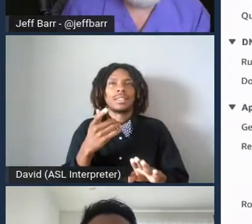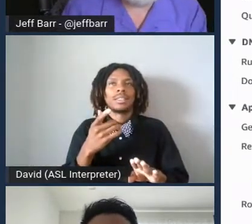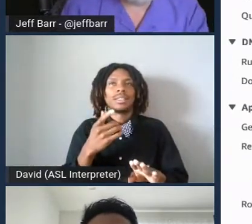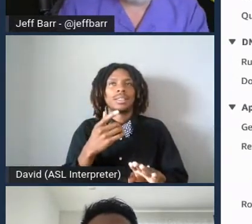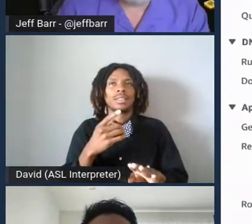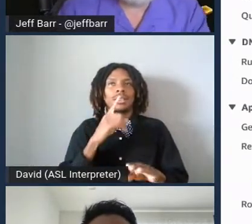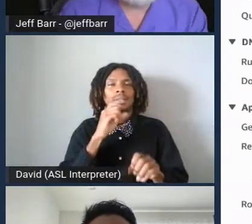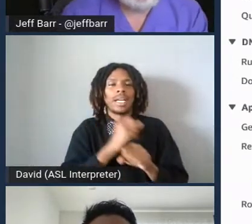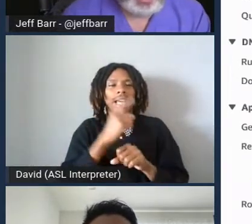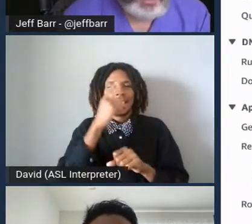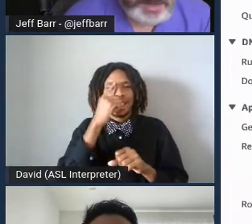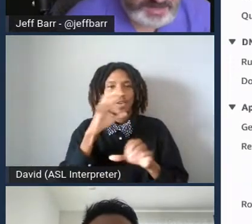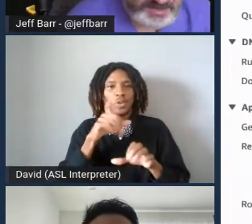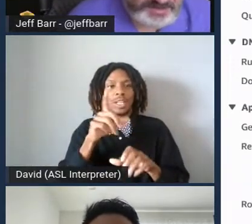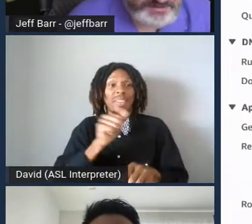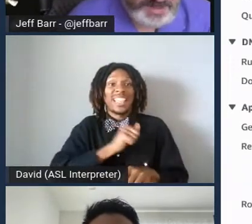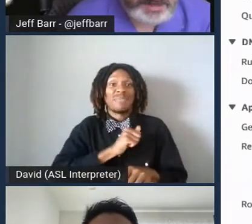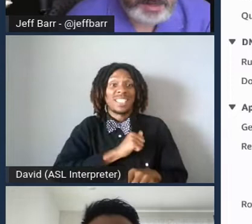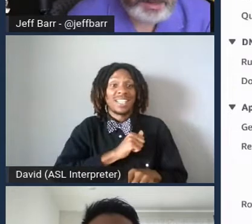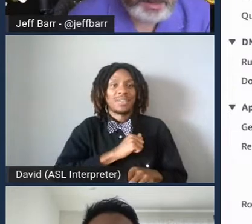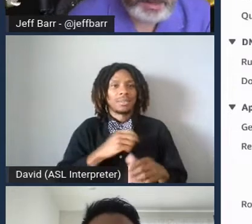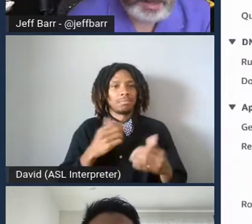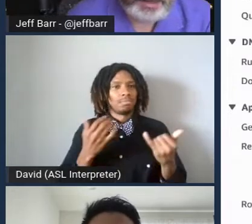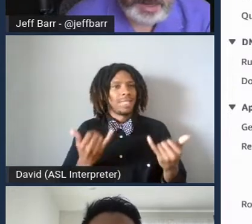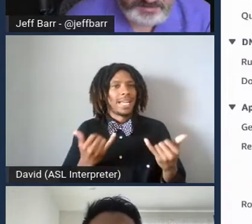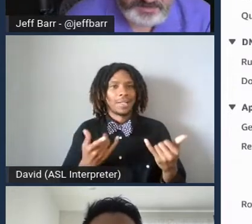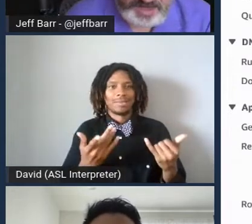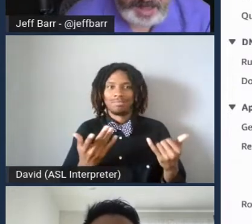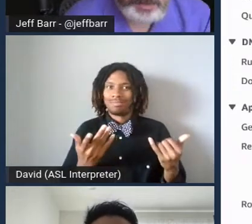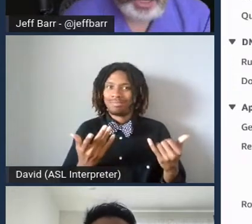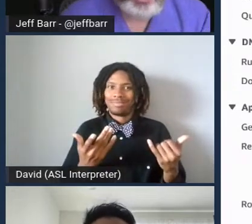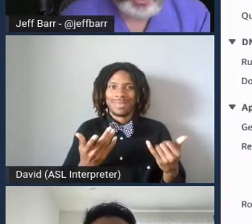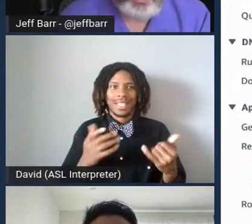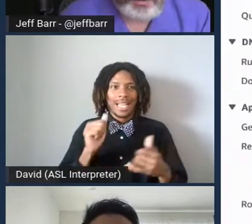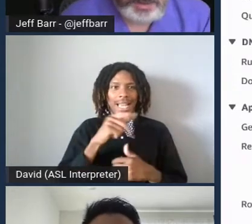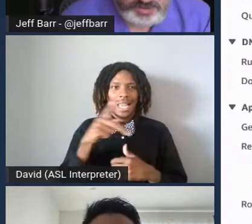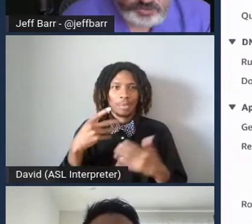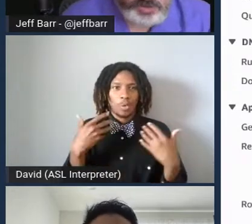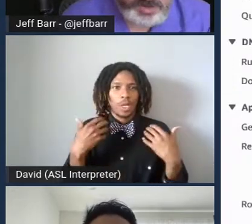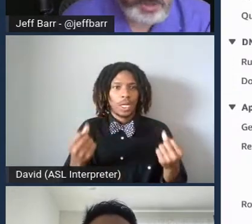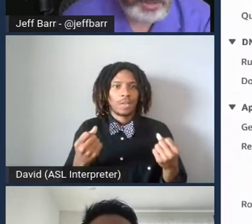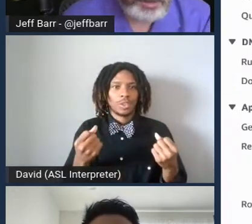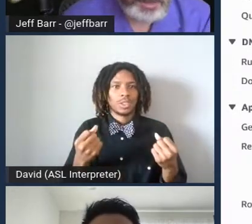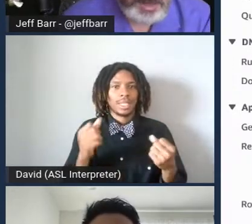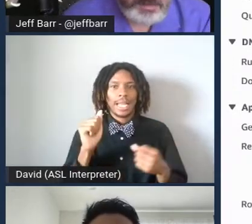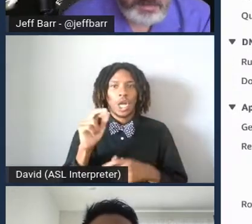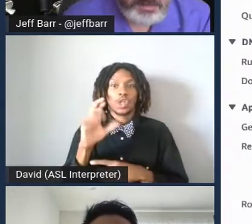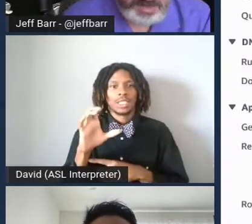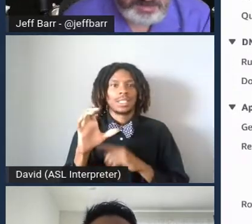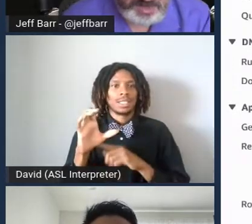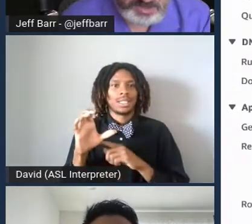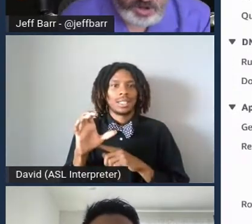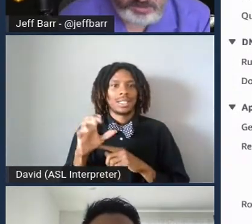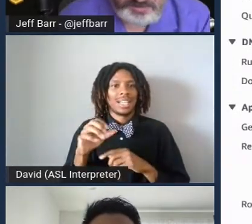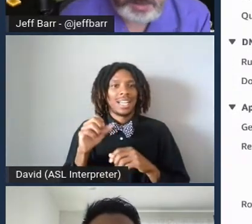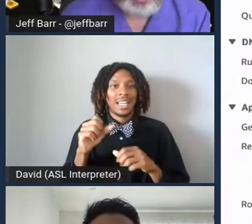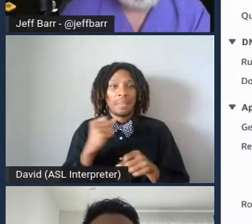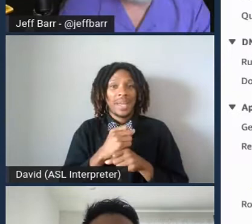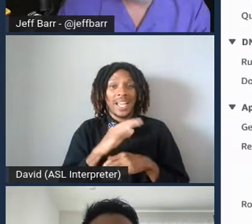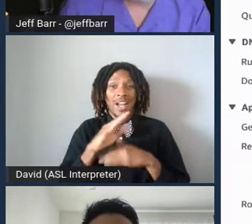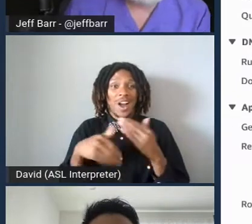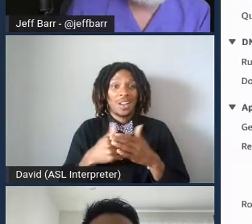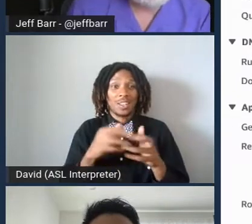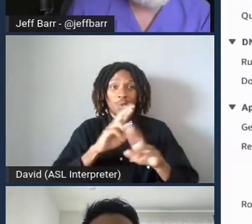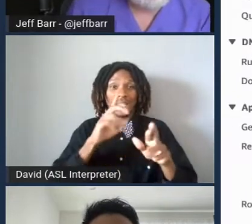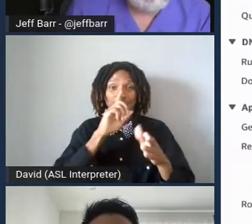if they were thinking of doing this themselves. And the fact that application recovery controller actually makes all of these